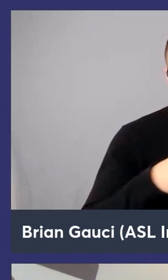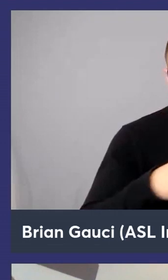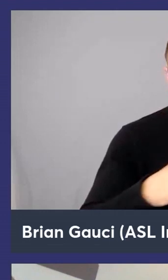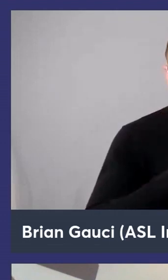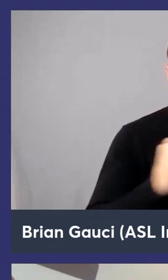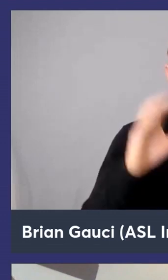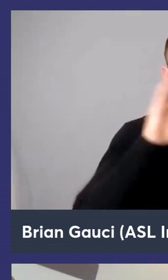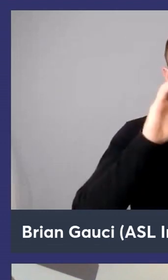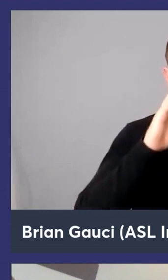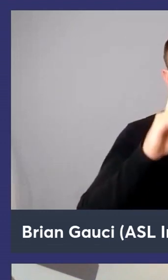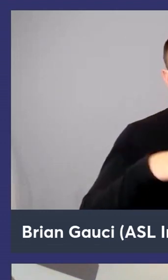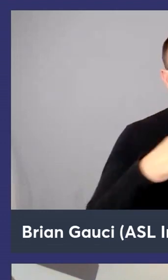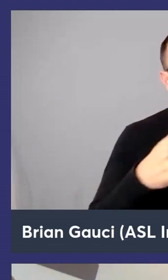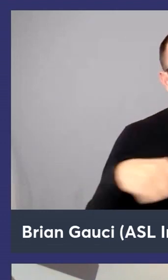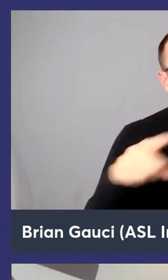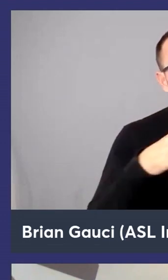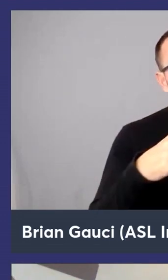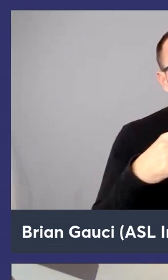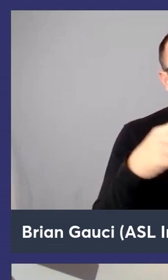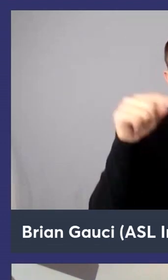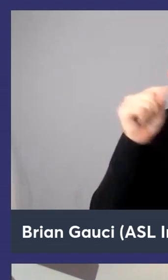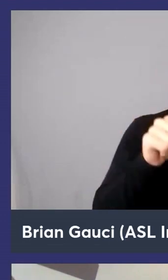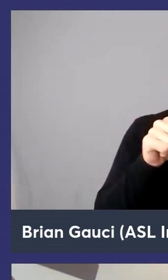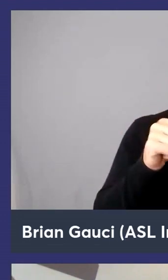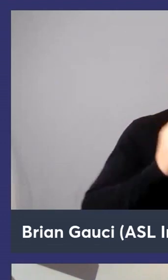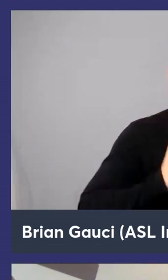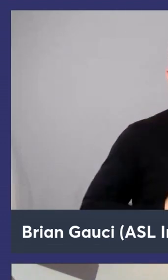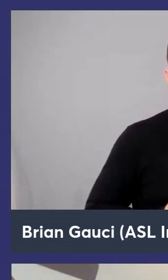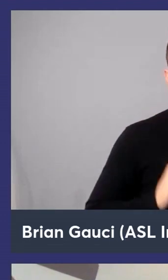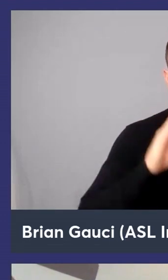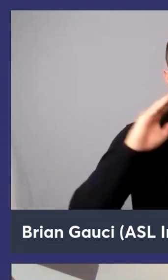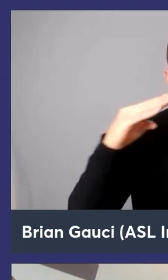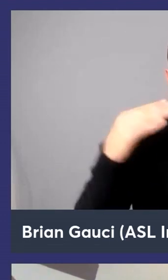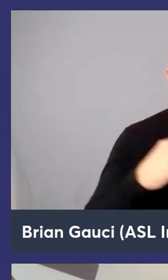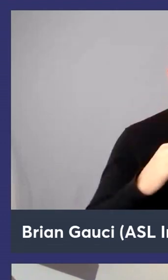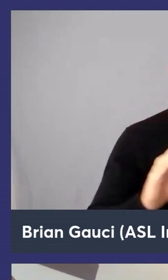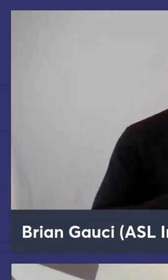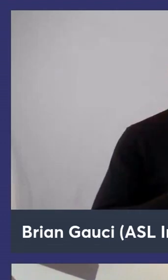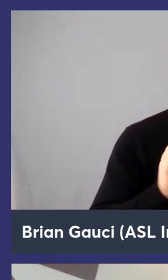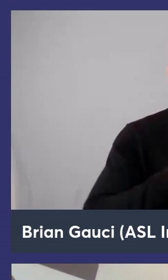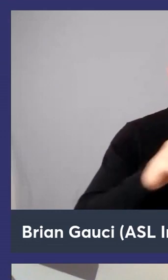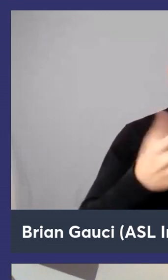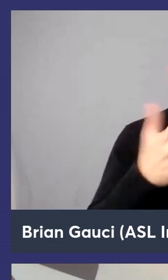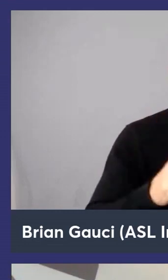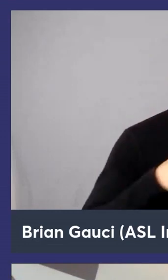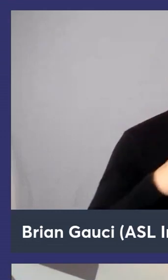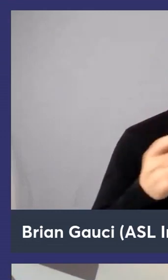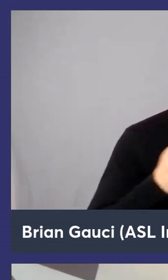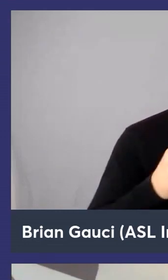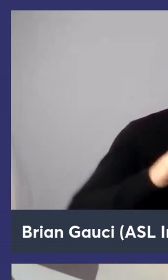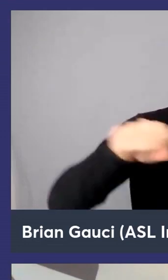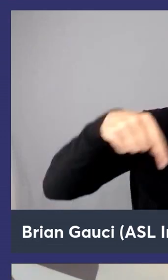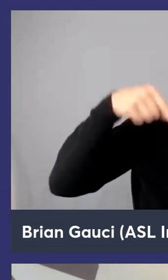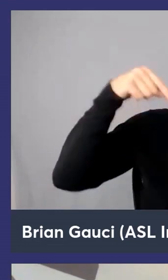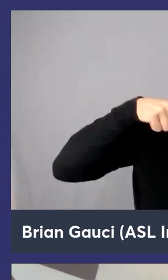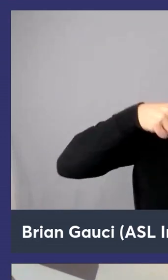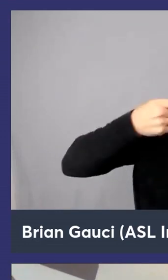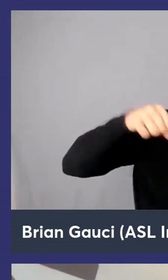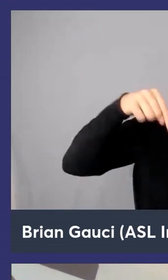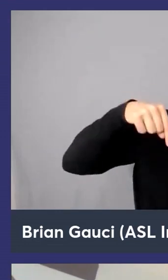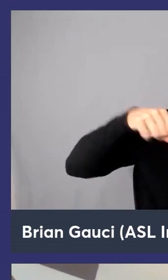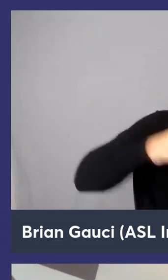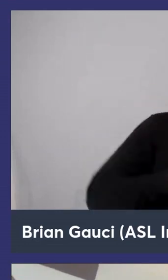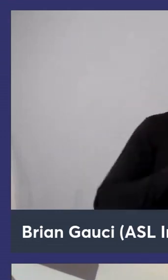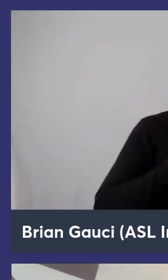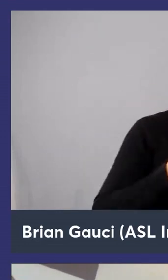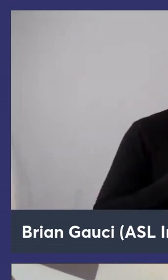that, customers want to focus on their business applications without really having to manage the backend, right? So there's a lot that goes on